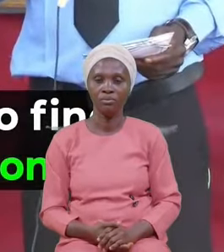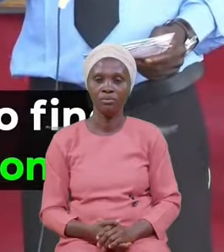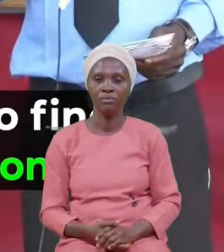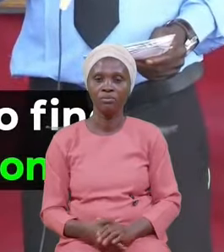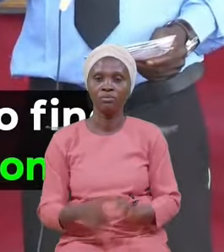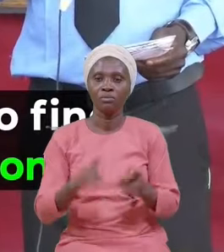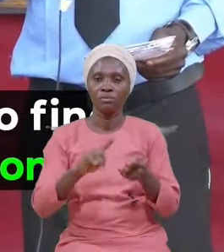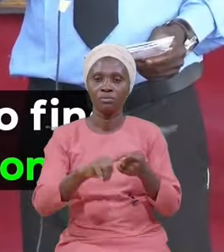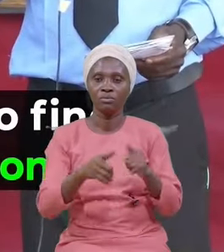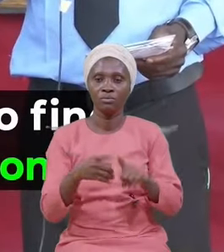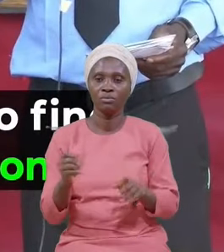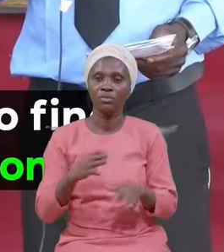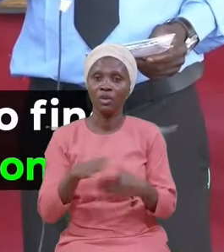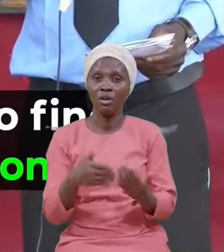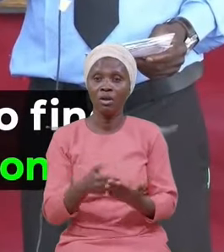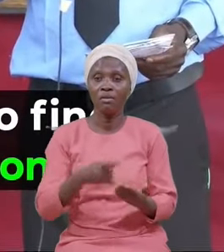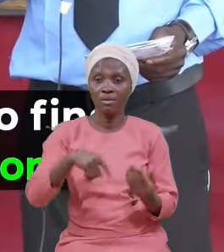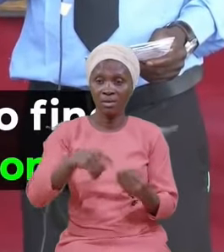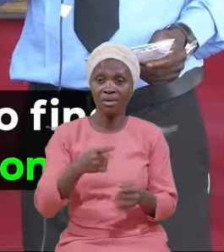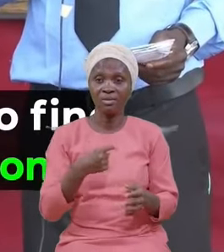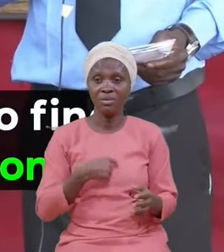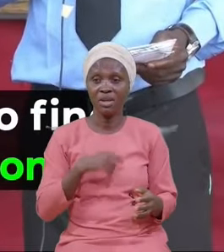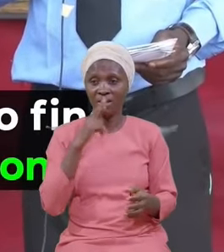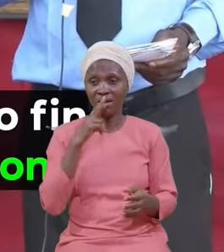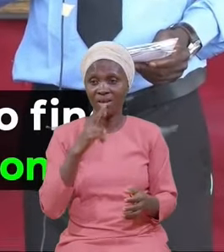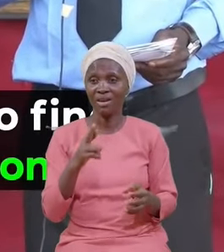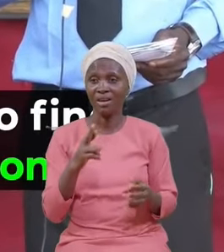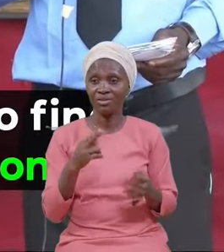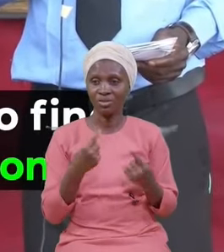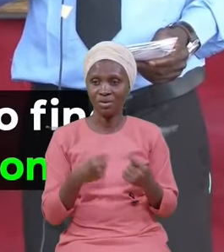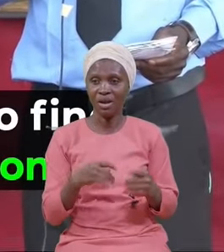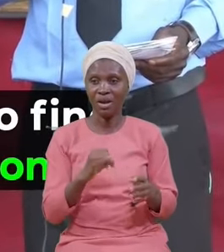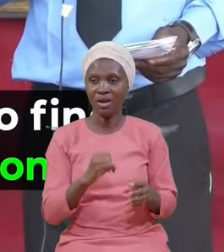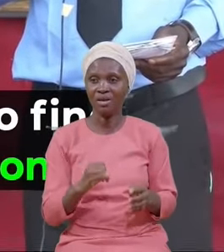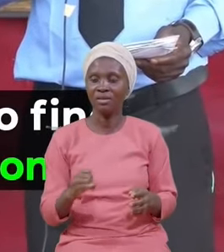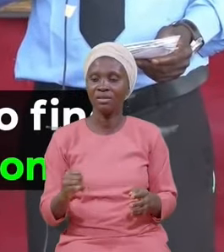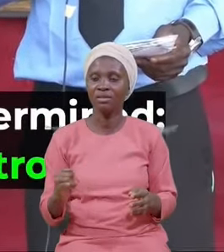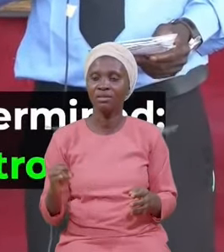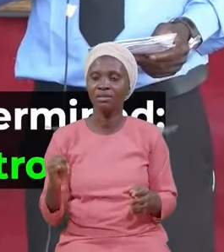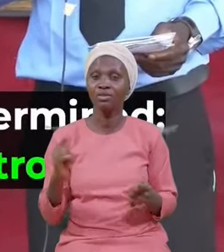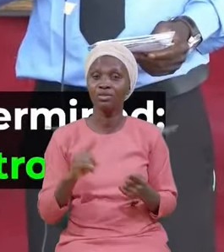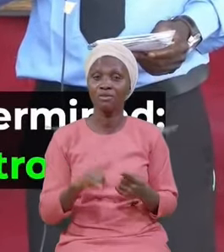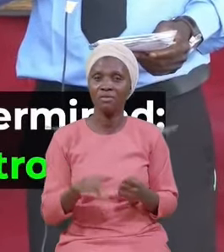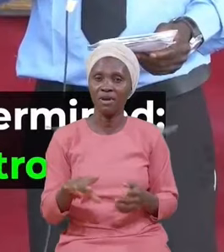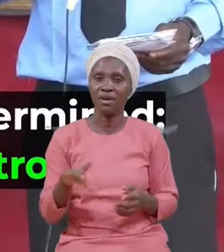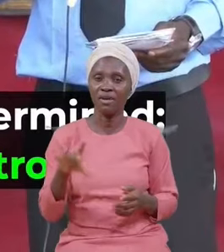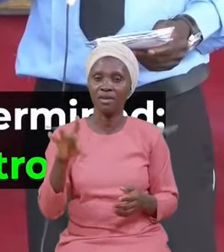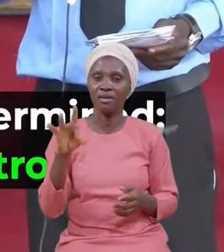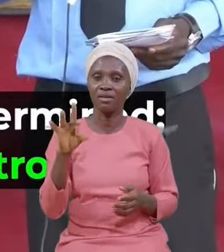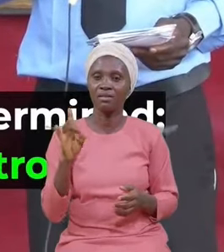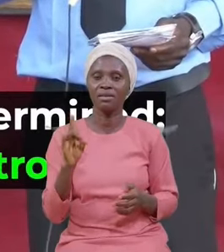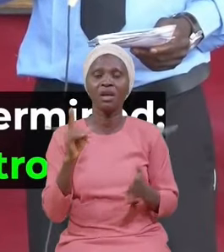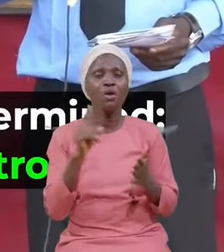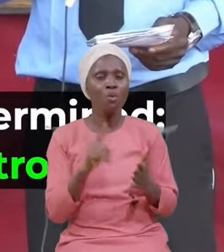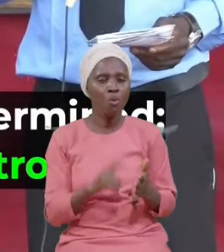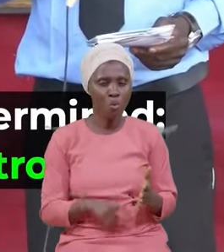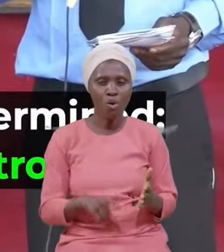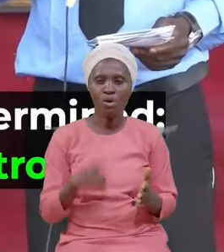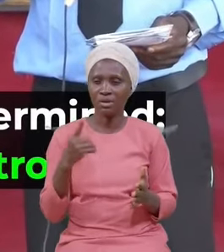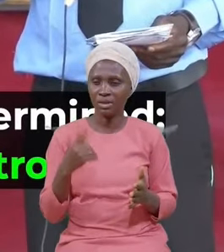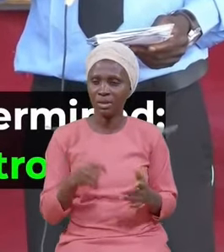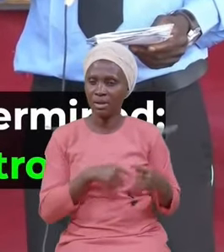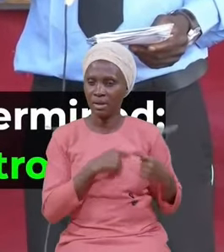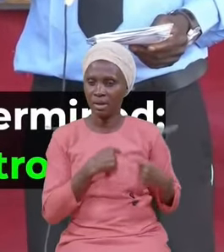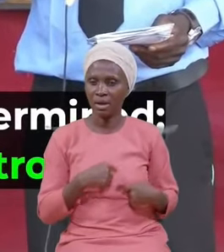friends all around me are trying to what